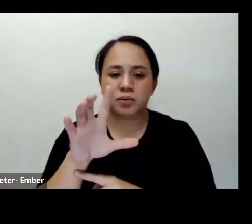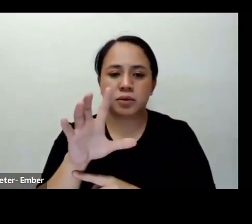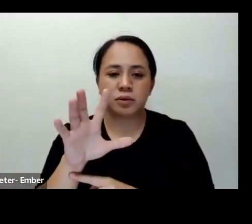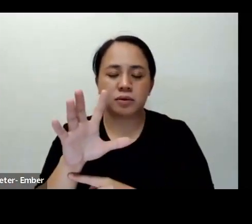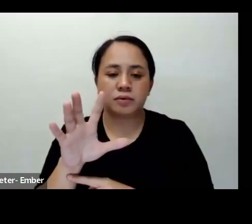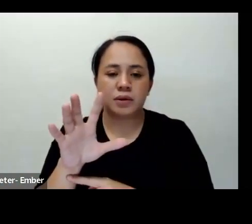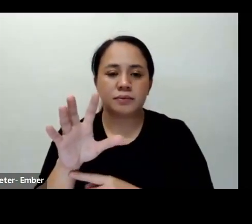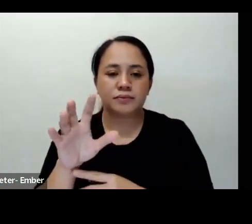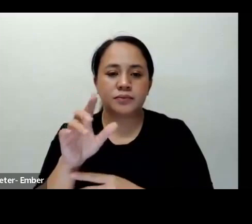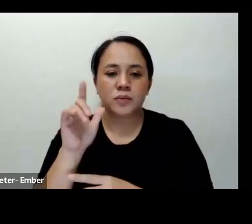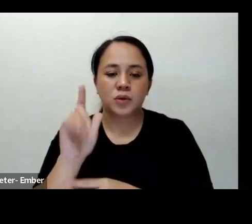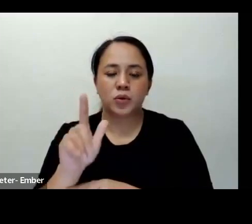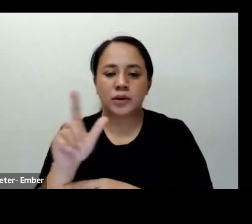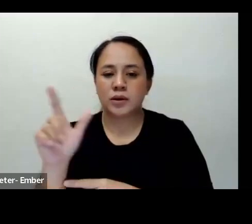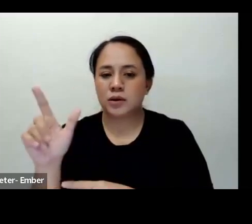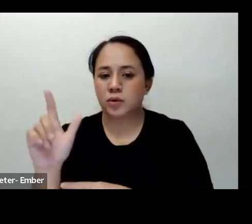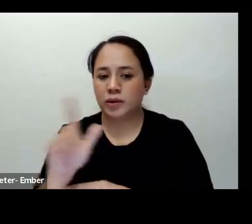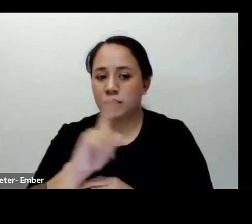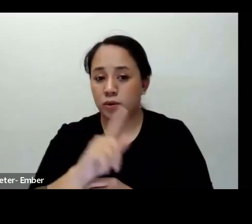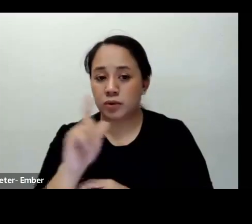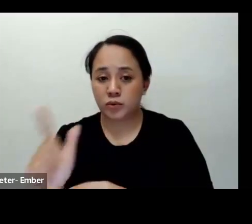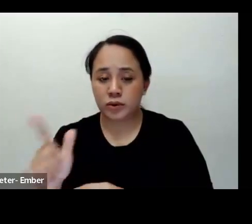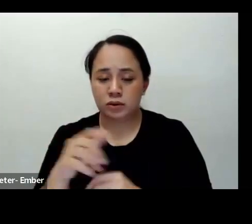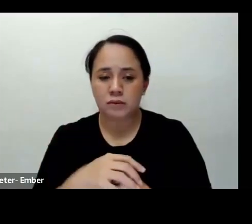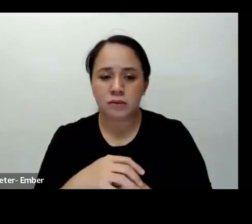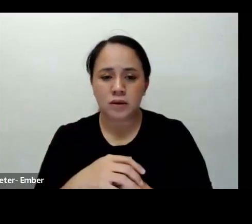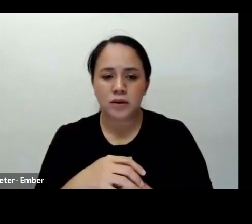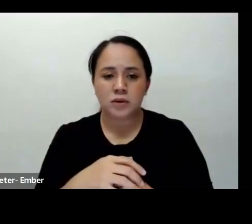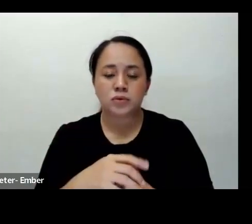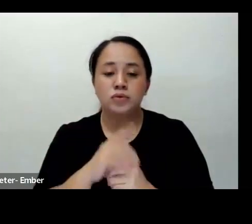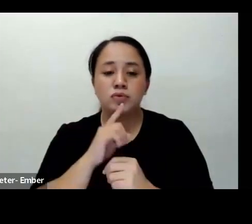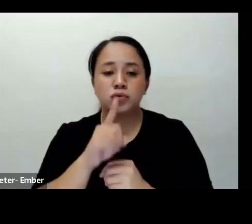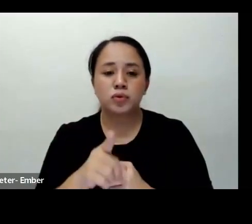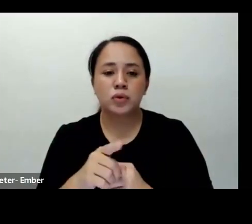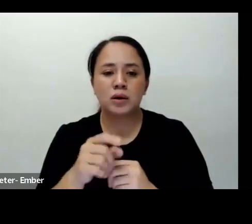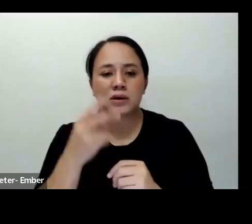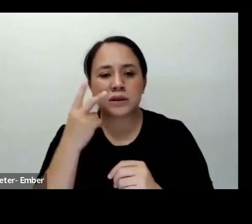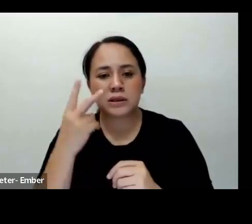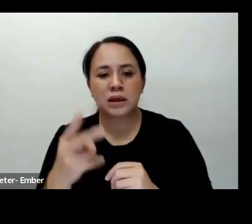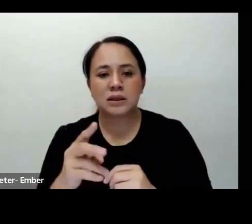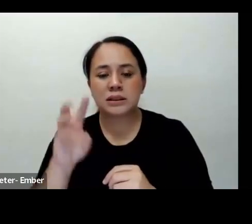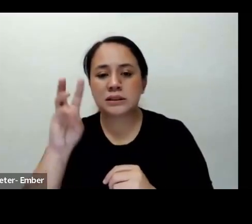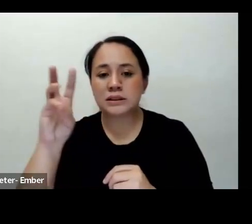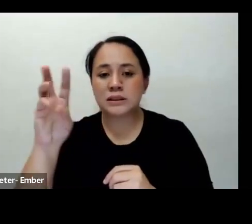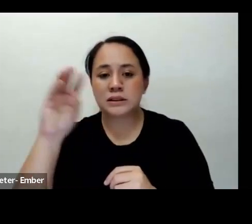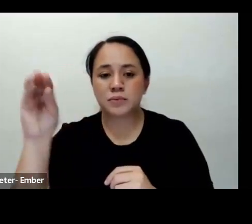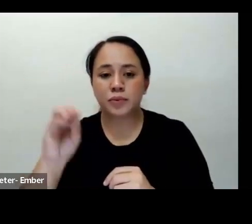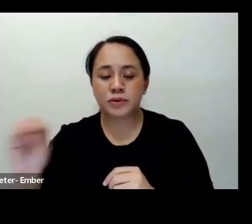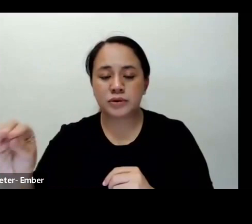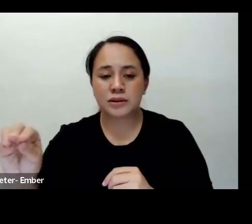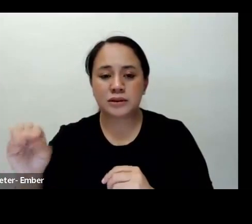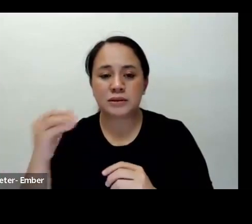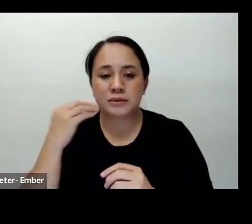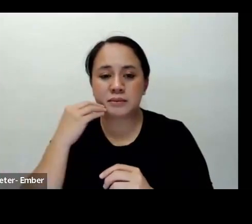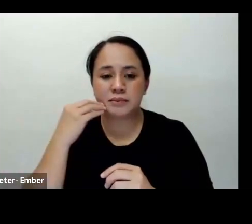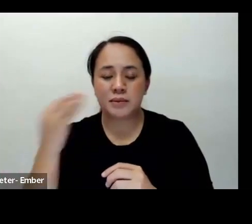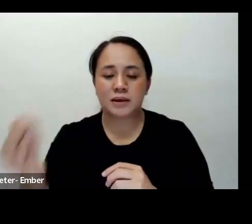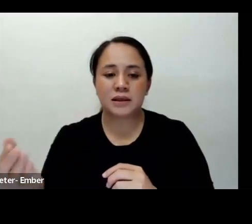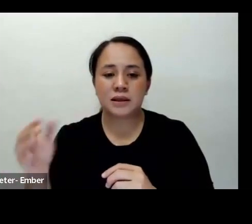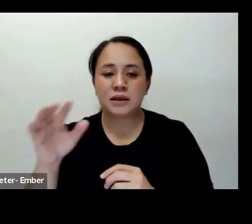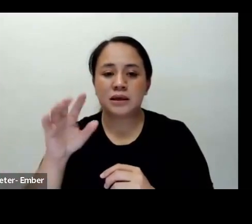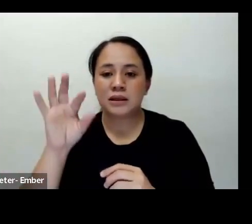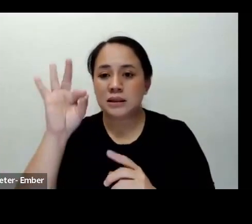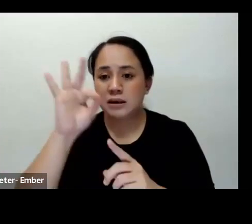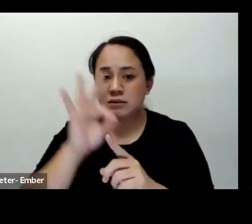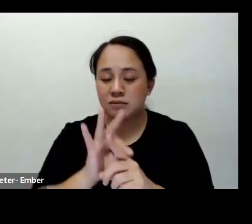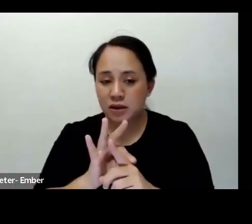of 2020. So that eventually it made up 6% of the mortalities in the 9 months